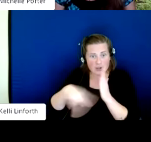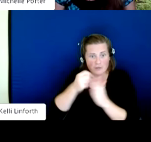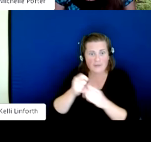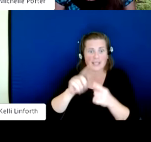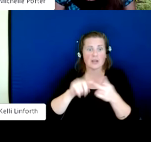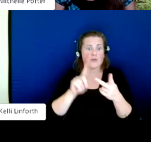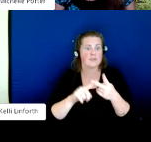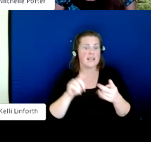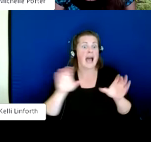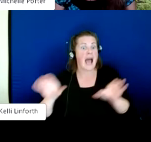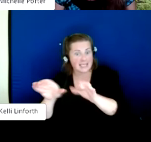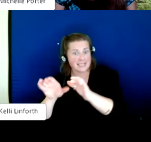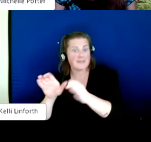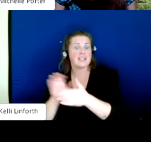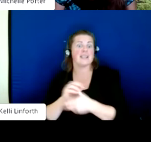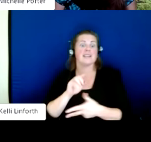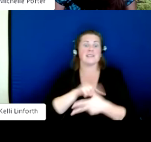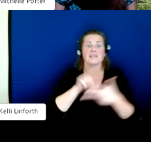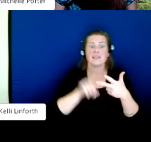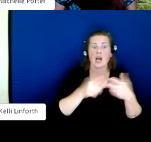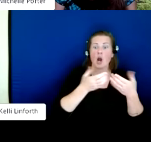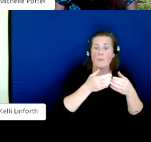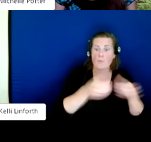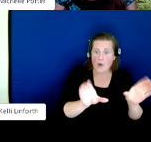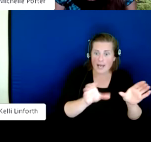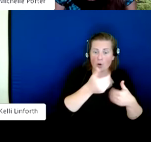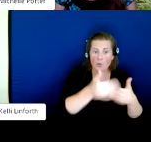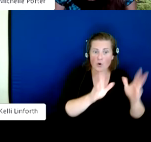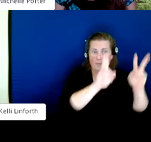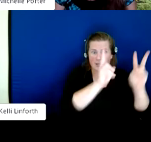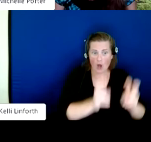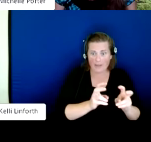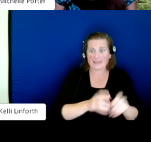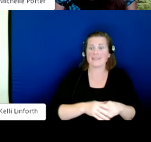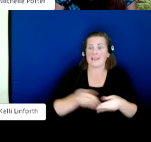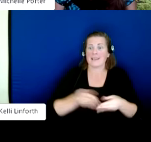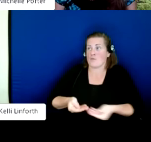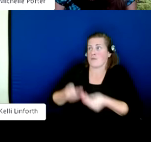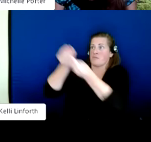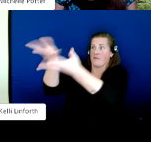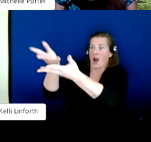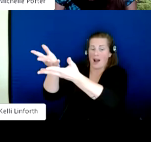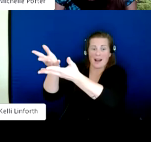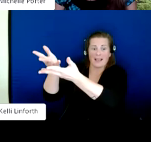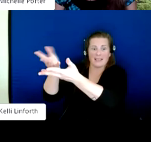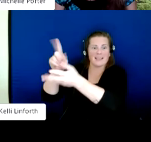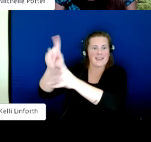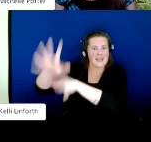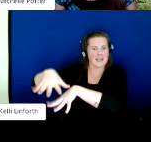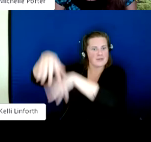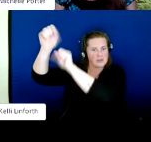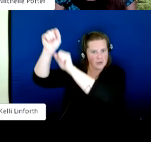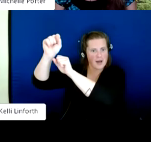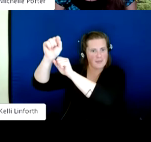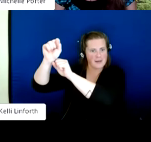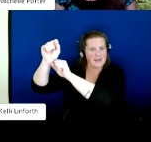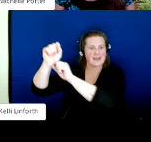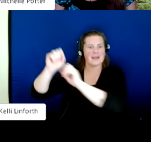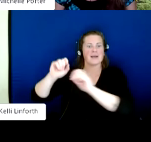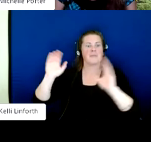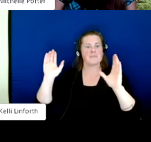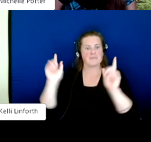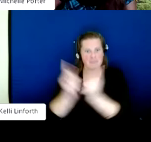discussion topics. And then they found a facilitator and space so that people could meet in person and